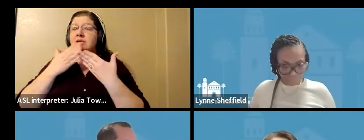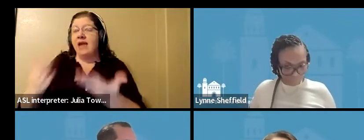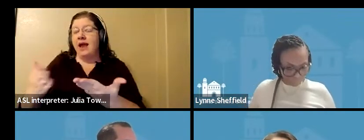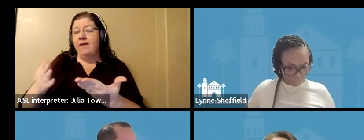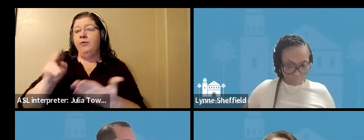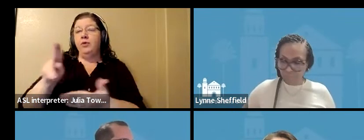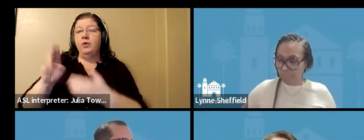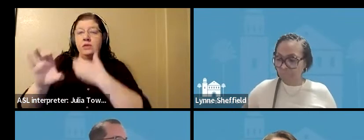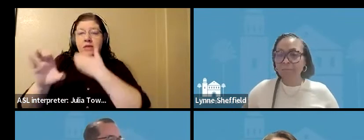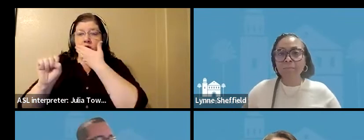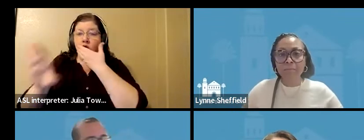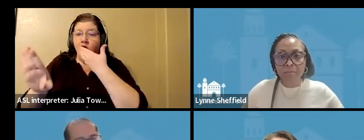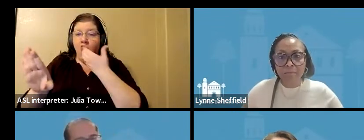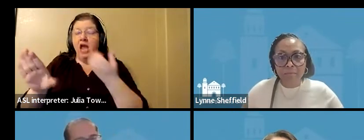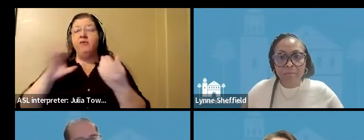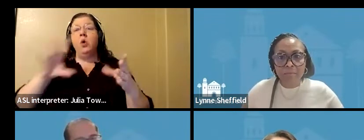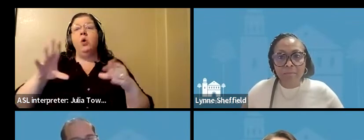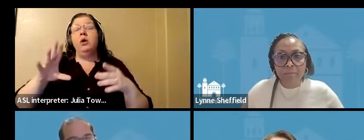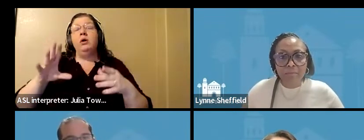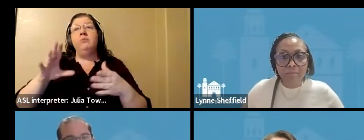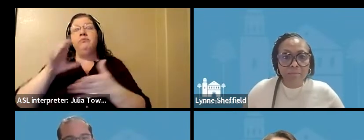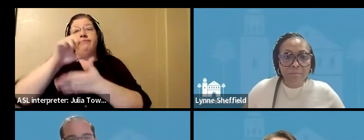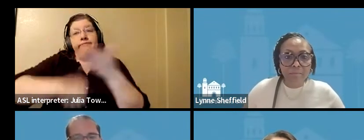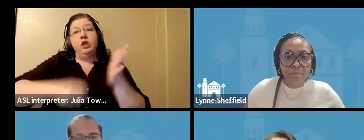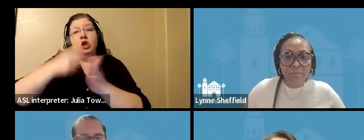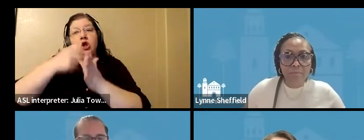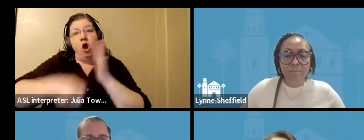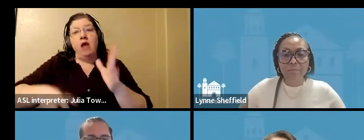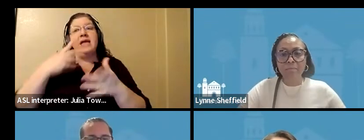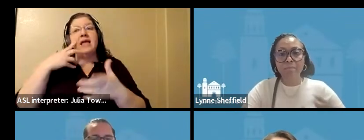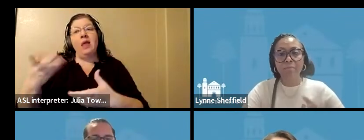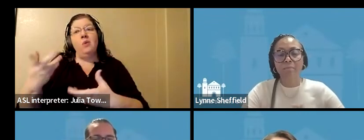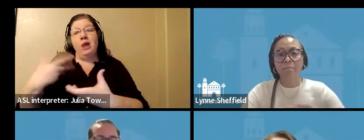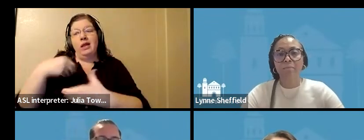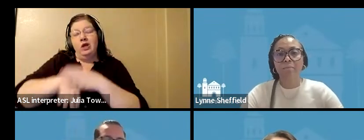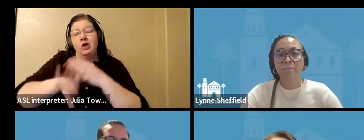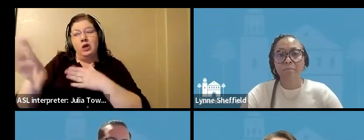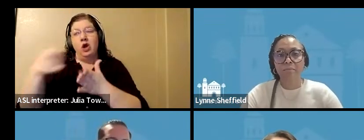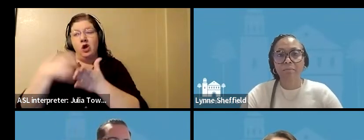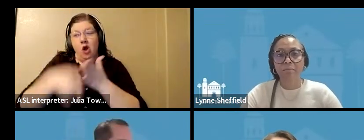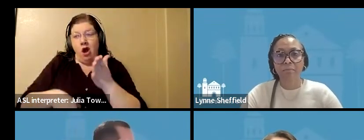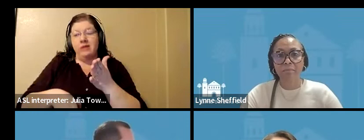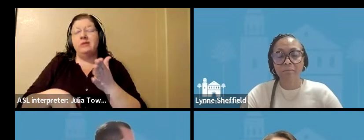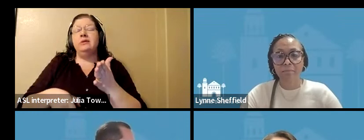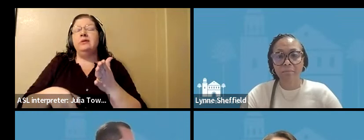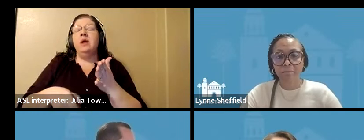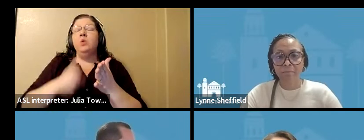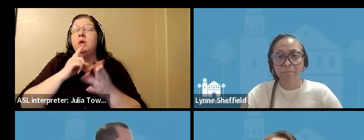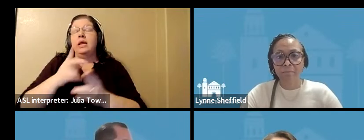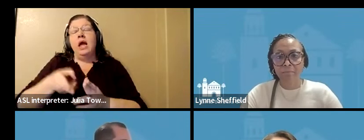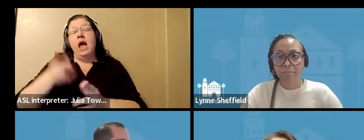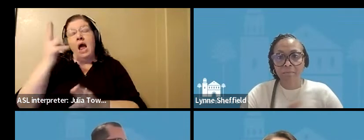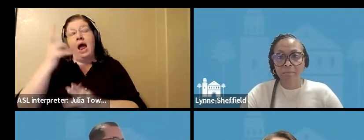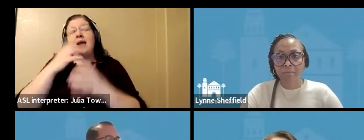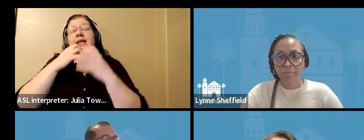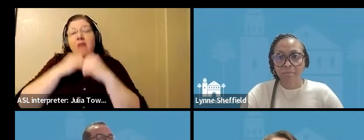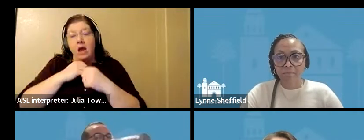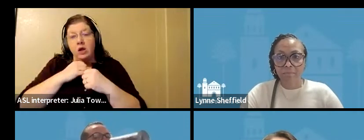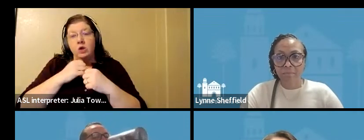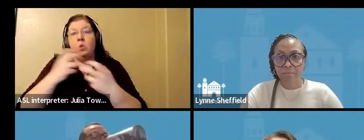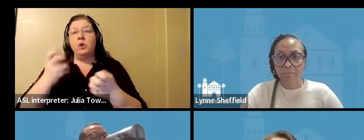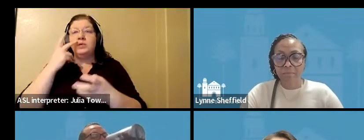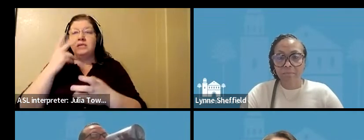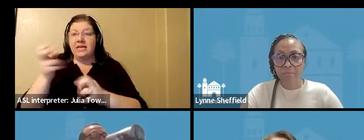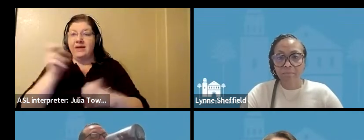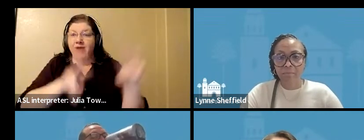UCSB for absorbing the costs. I certainly highly value and want to see an evaluation of